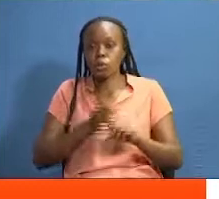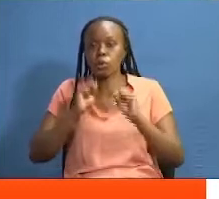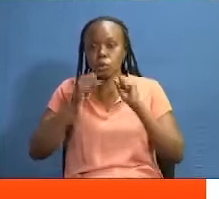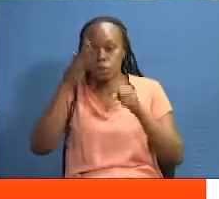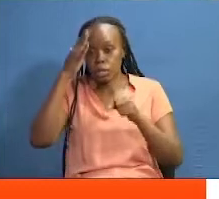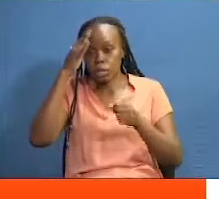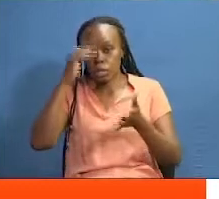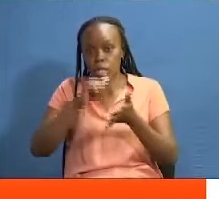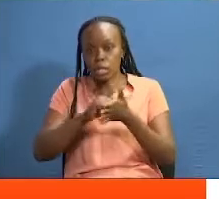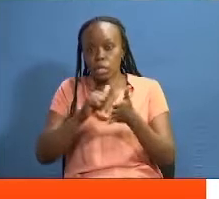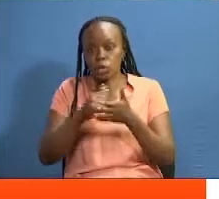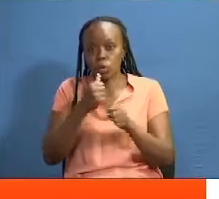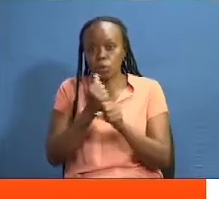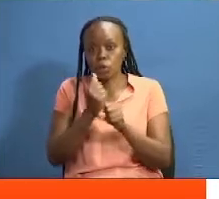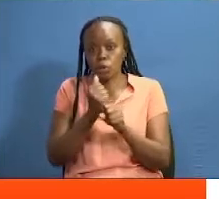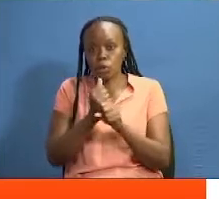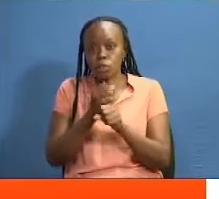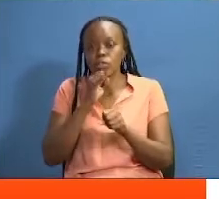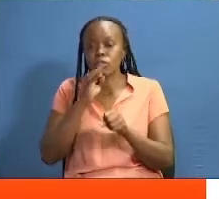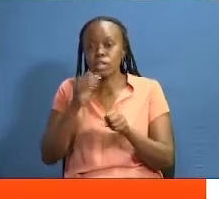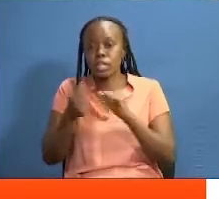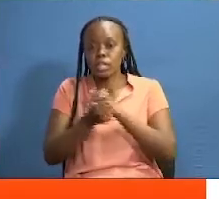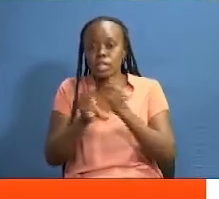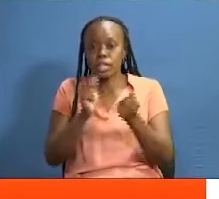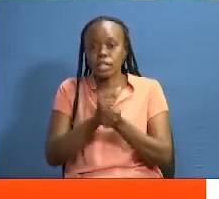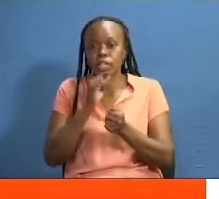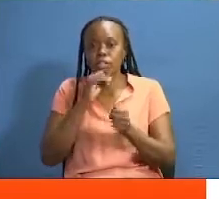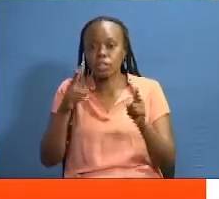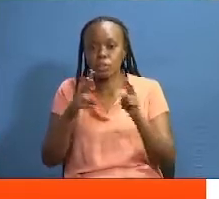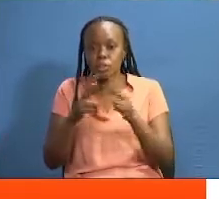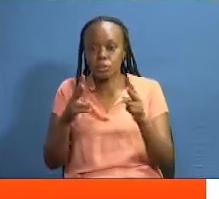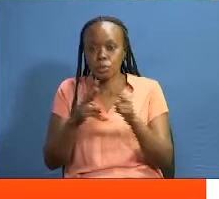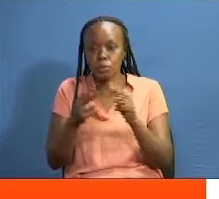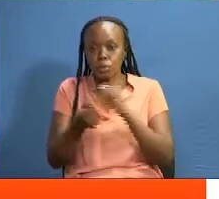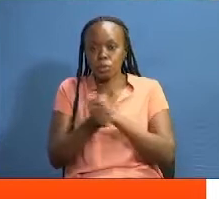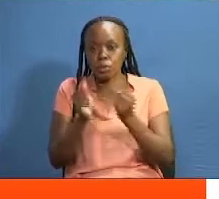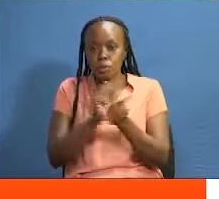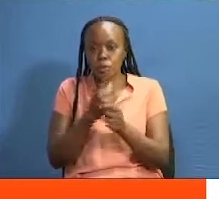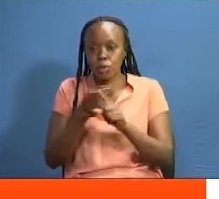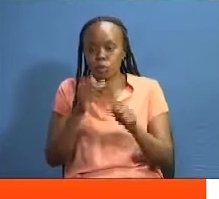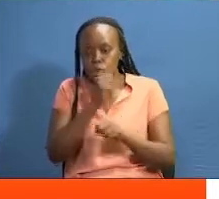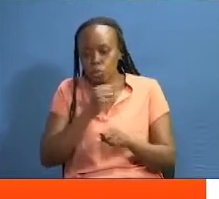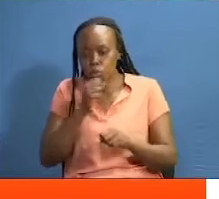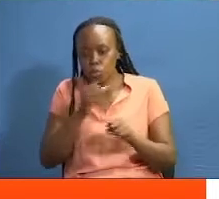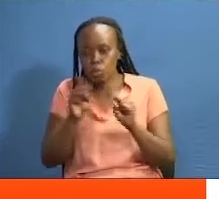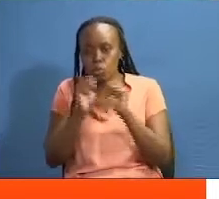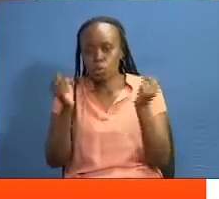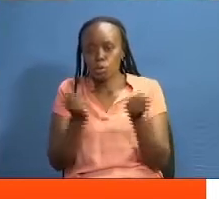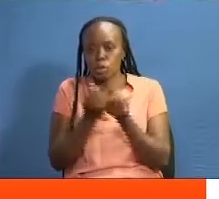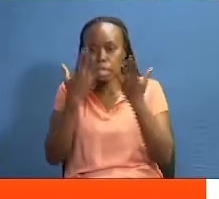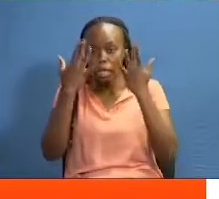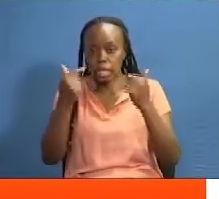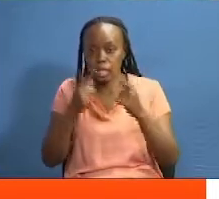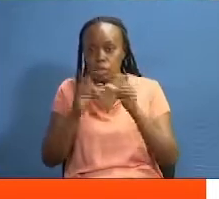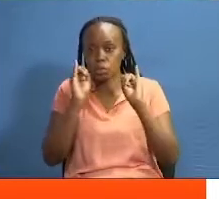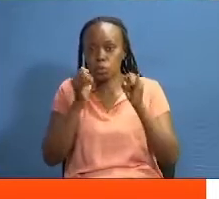realize that the job scenario is changing, it is very dynamic. It is changing from the old system now to the